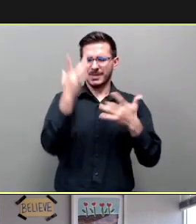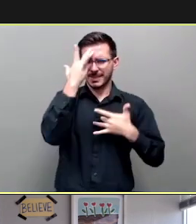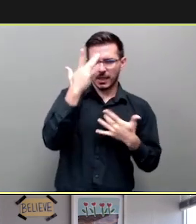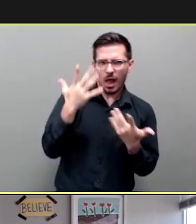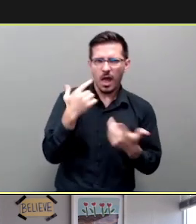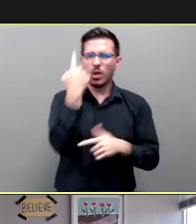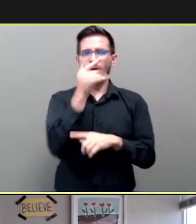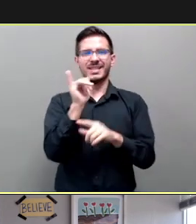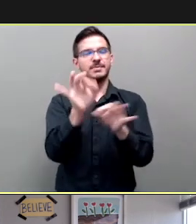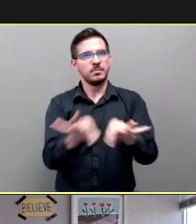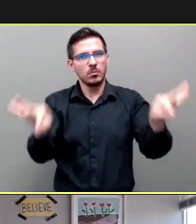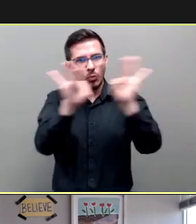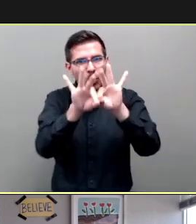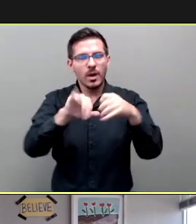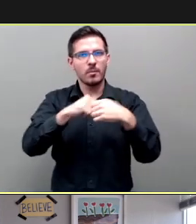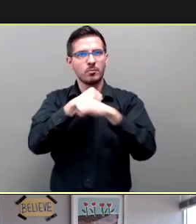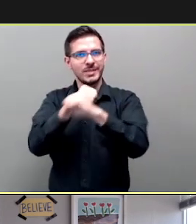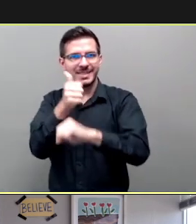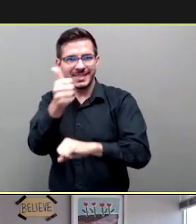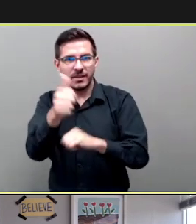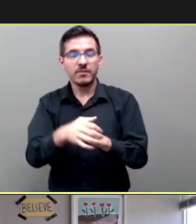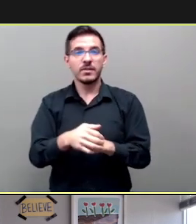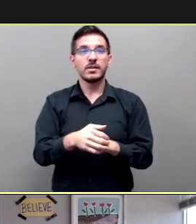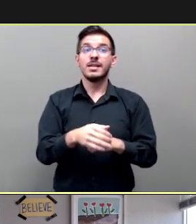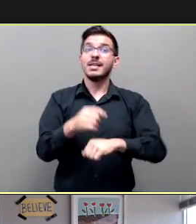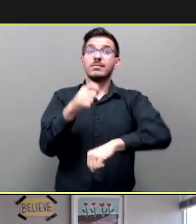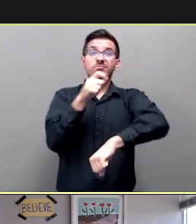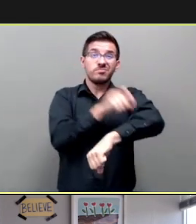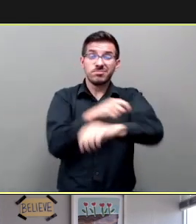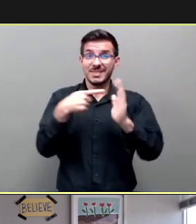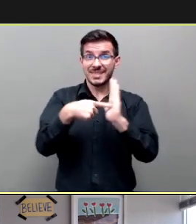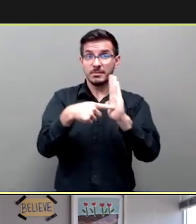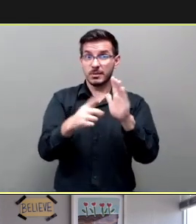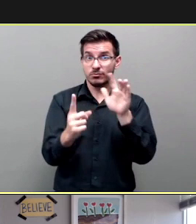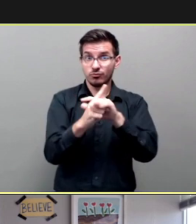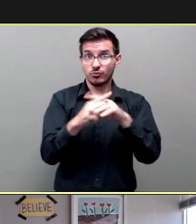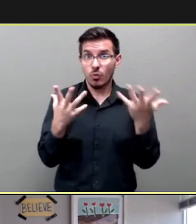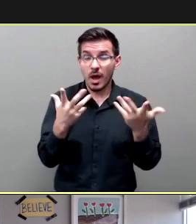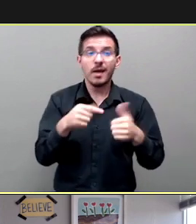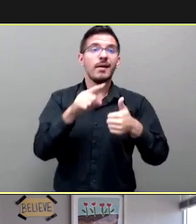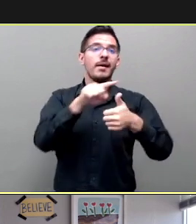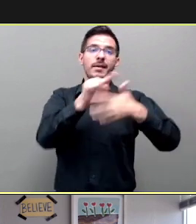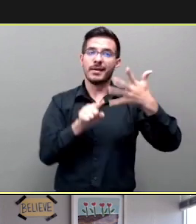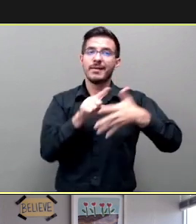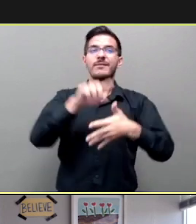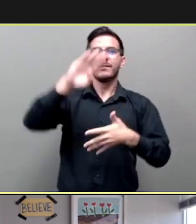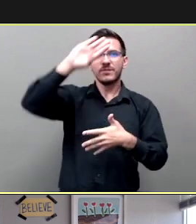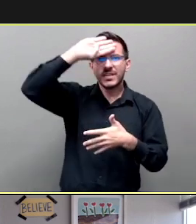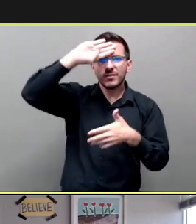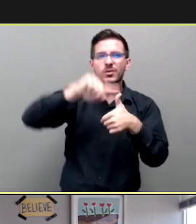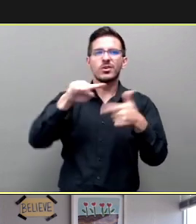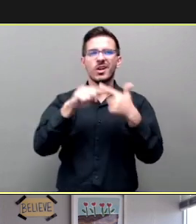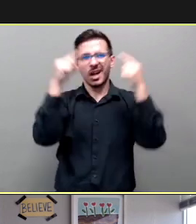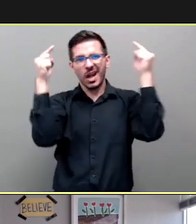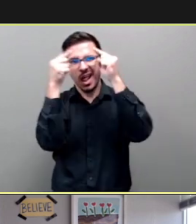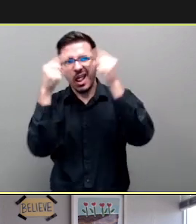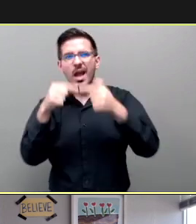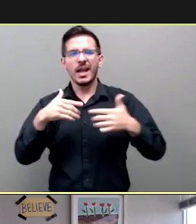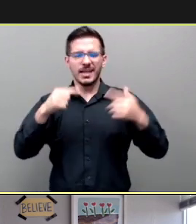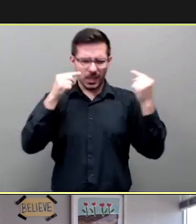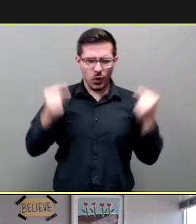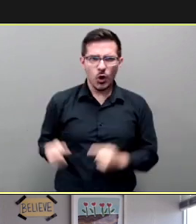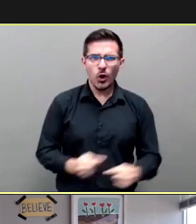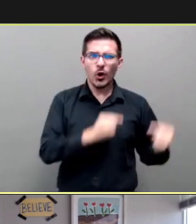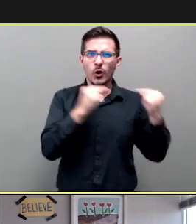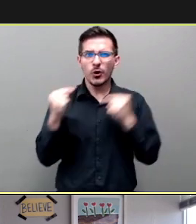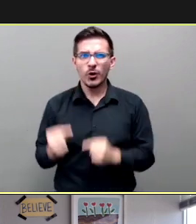you get symptoms, you've been bitten by a mosquito, you get fever, headache, body aches, vomiting, diarrhea,